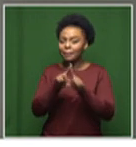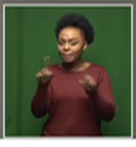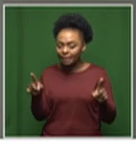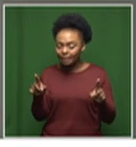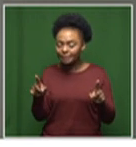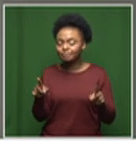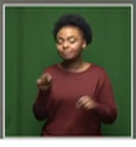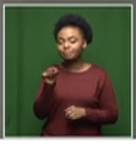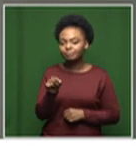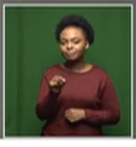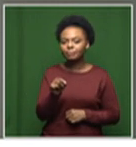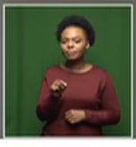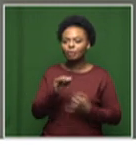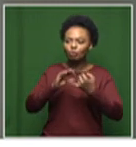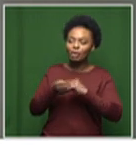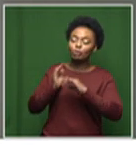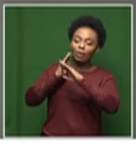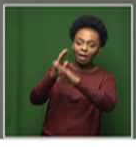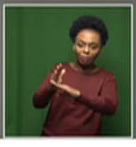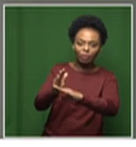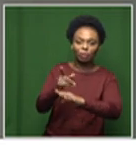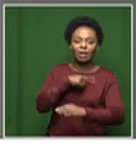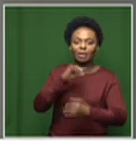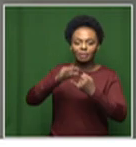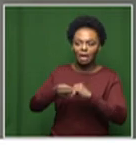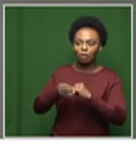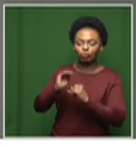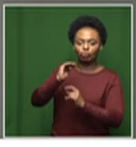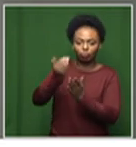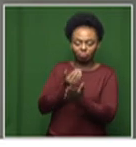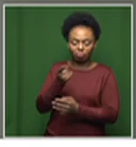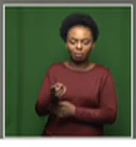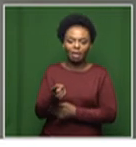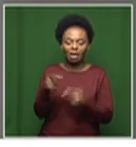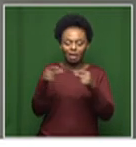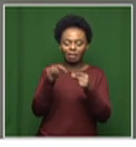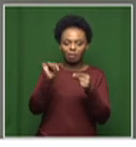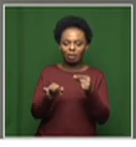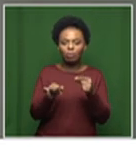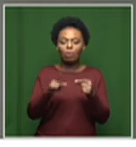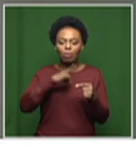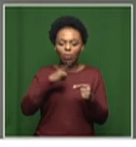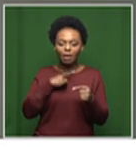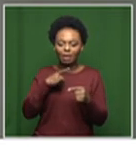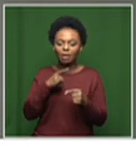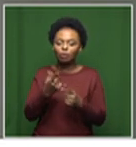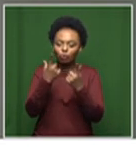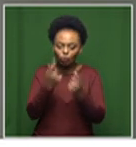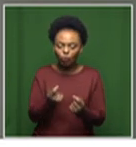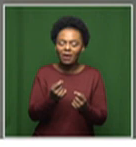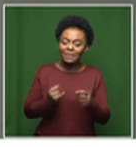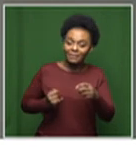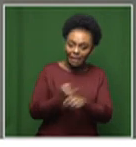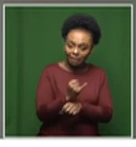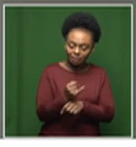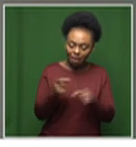here, to avoid or to try and mitigate that risk of losing your card, is that the consumer must, as soon as a device or a